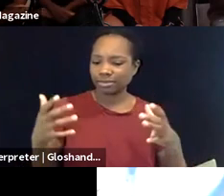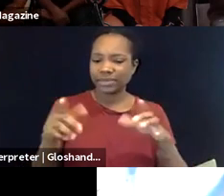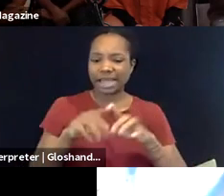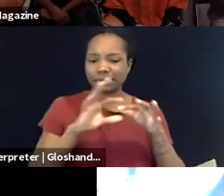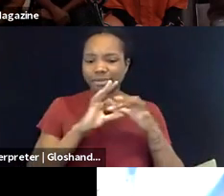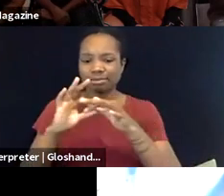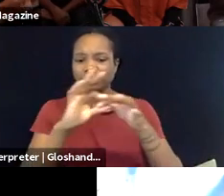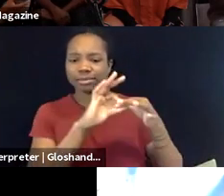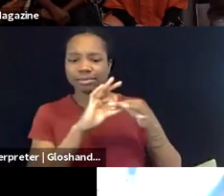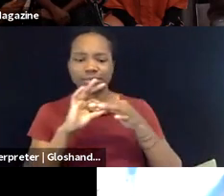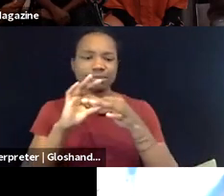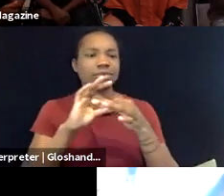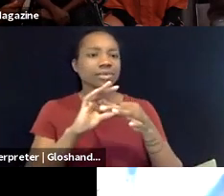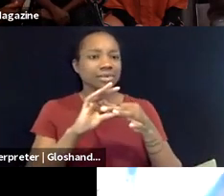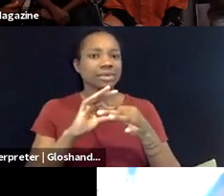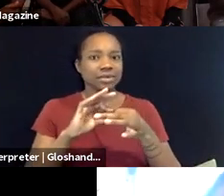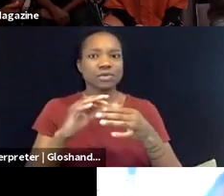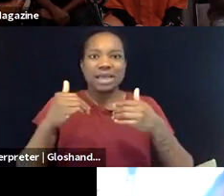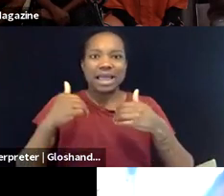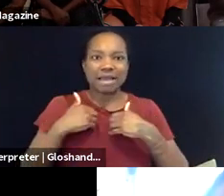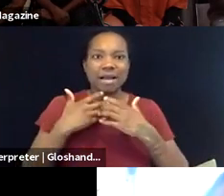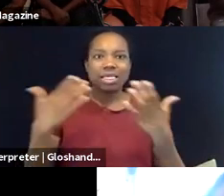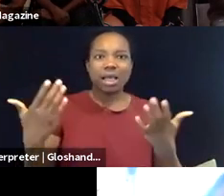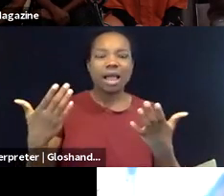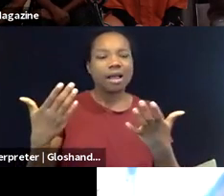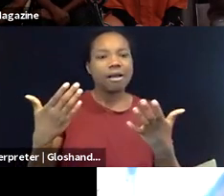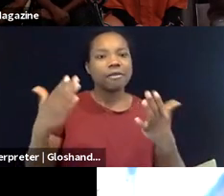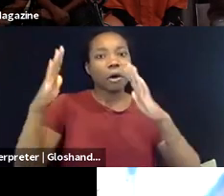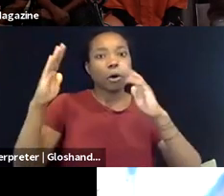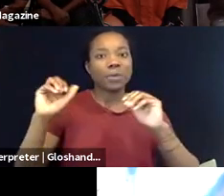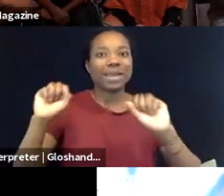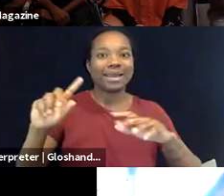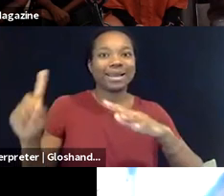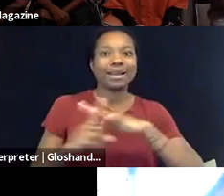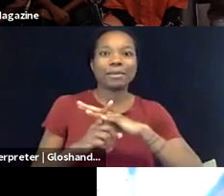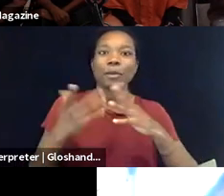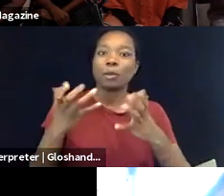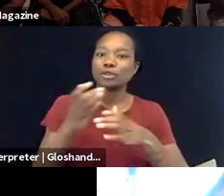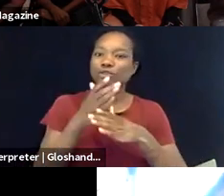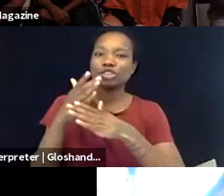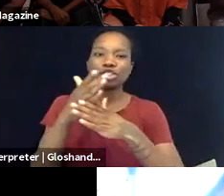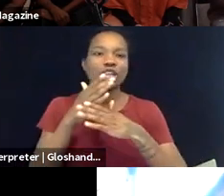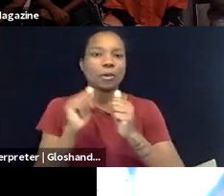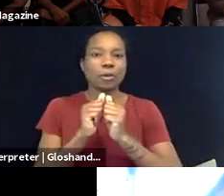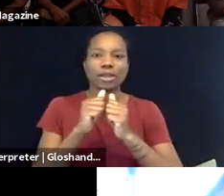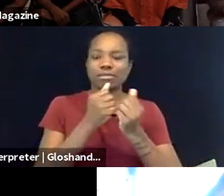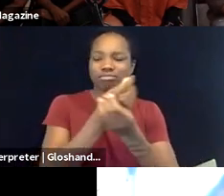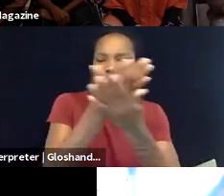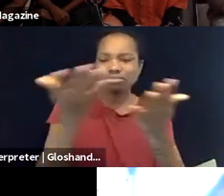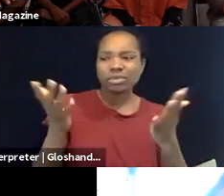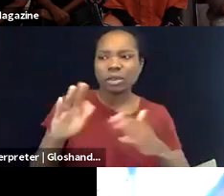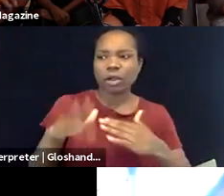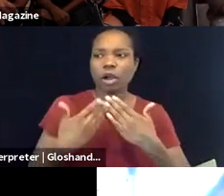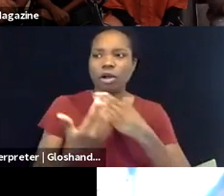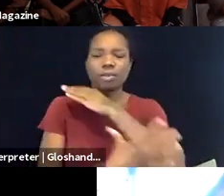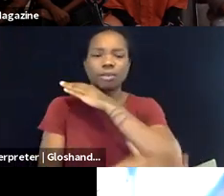a collective, there's stuff like homefulness that can happen, no matter in the world. And we want to share this with all other poverty scholars. We not only want this